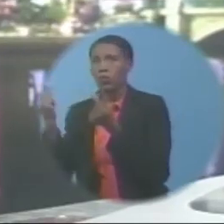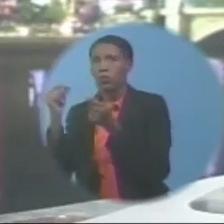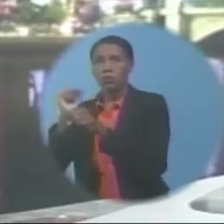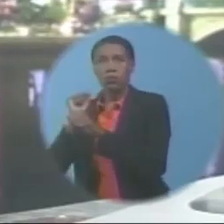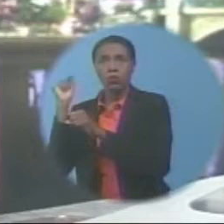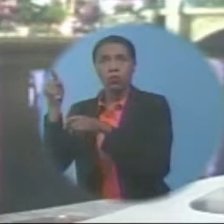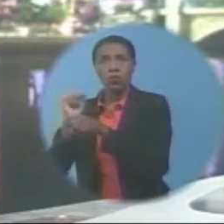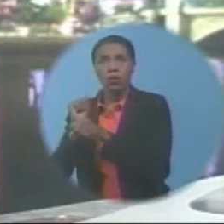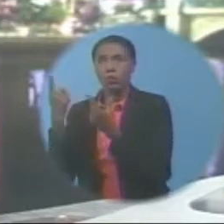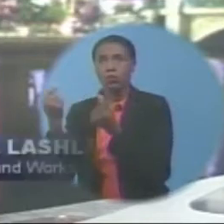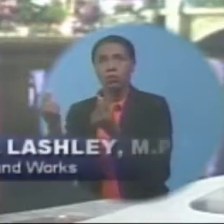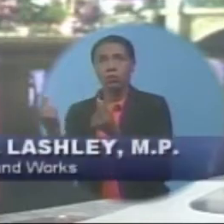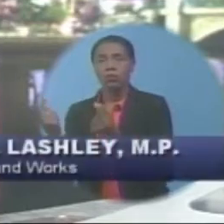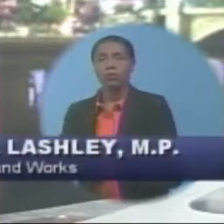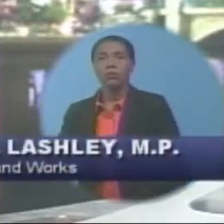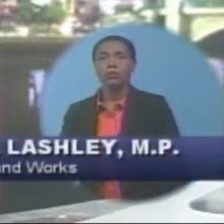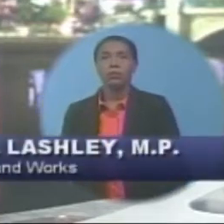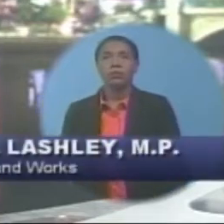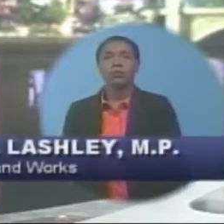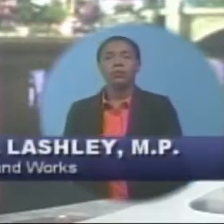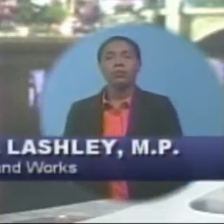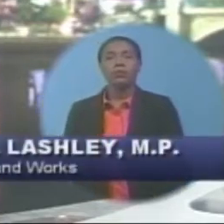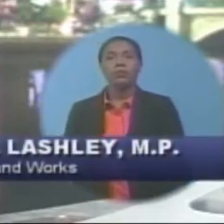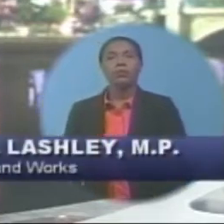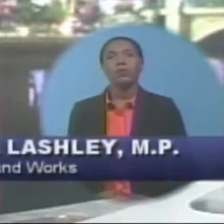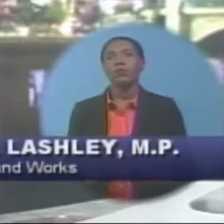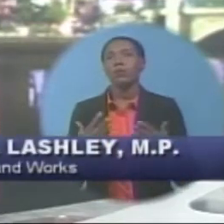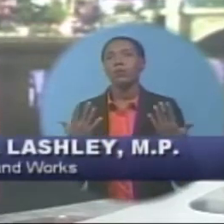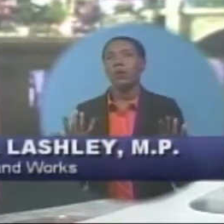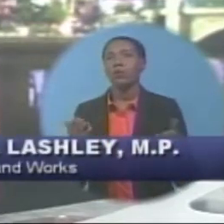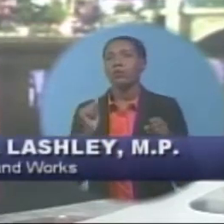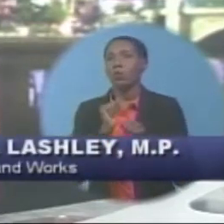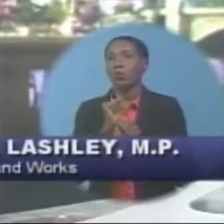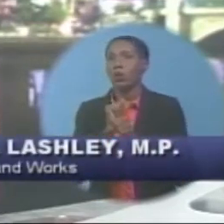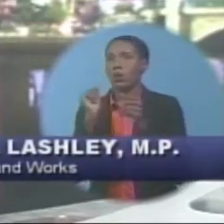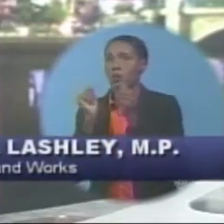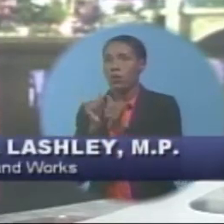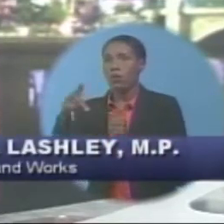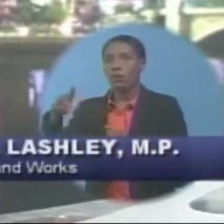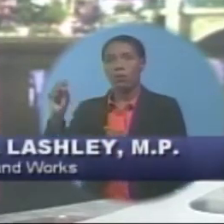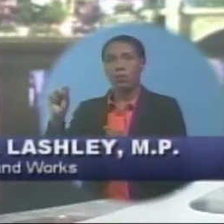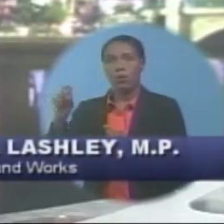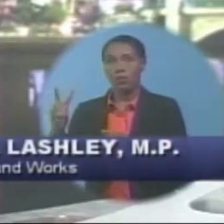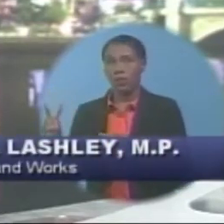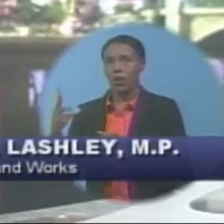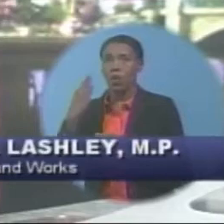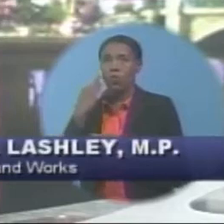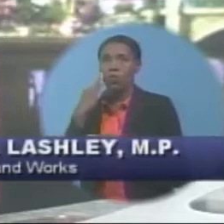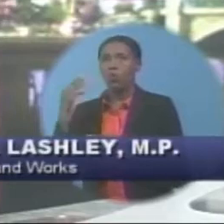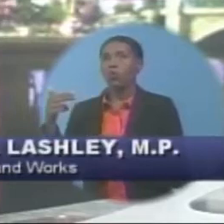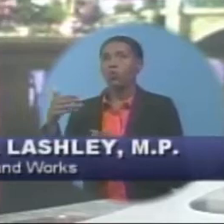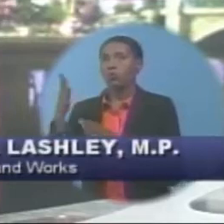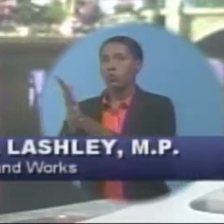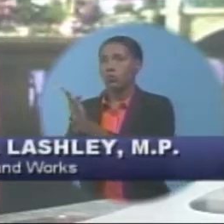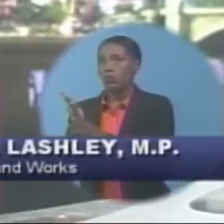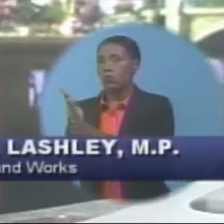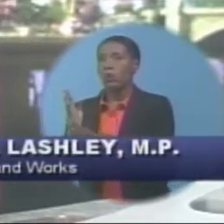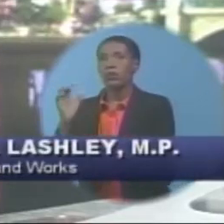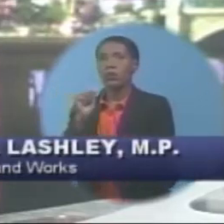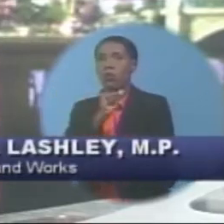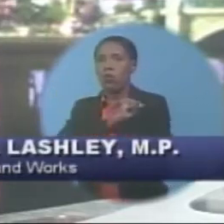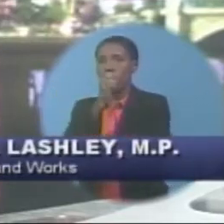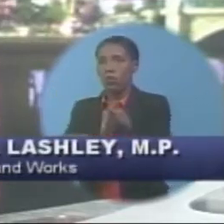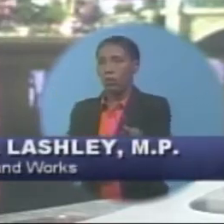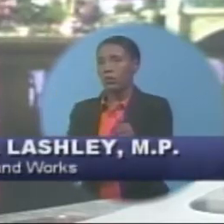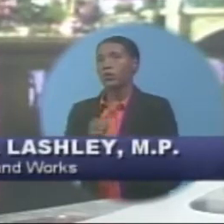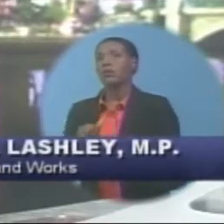happen? Well, we're working with the PSVs. I know that the Transport Authority and, of course,